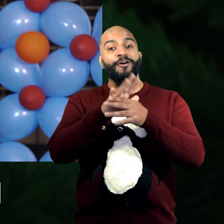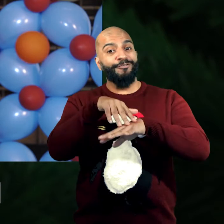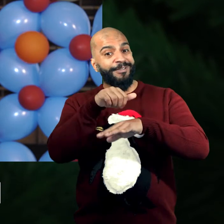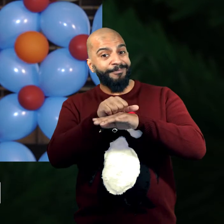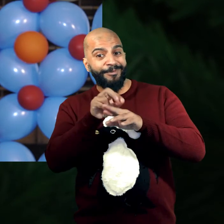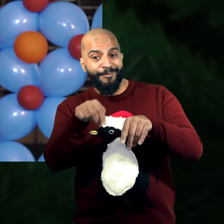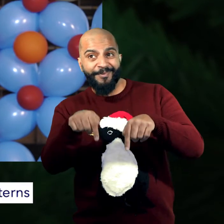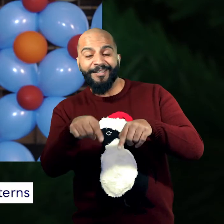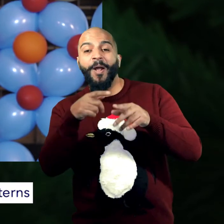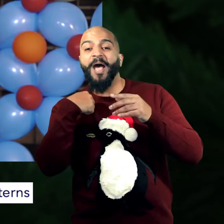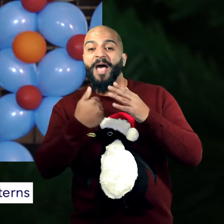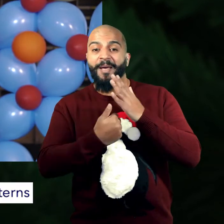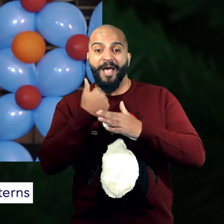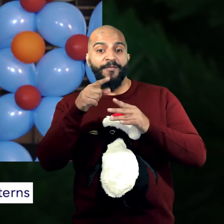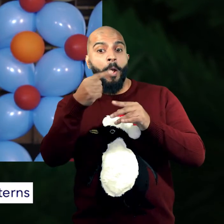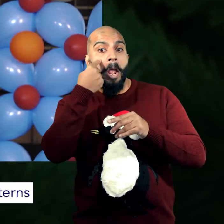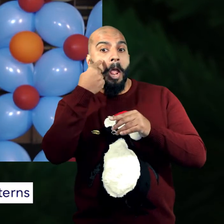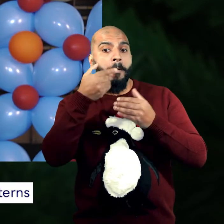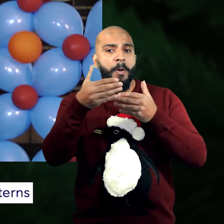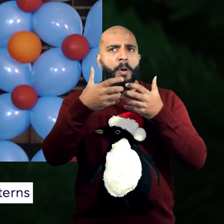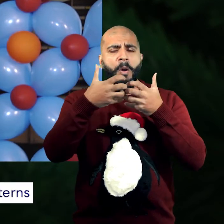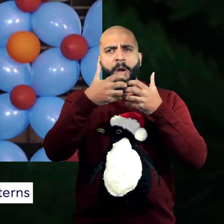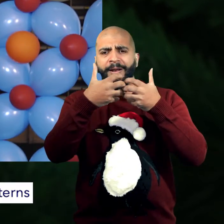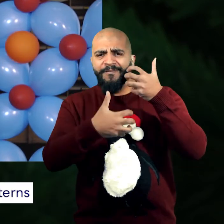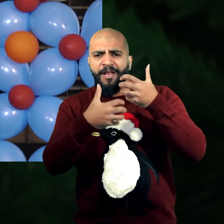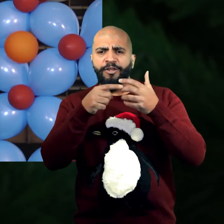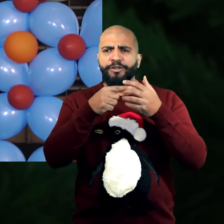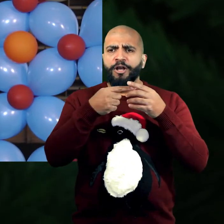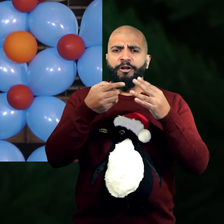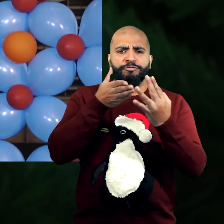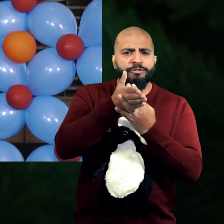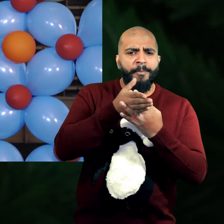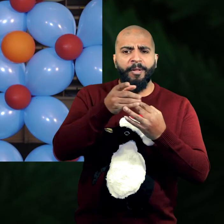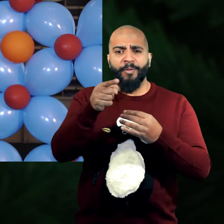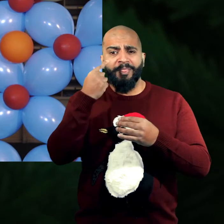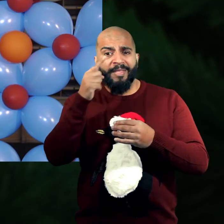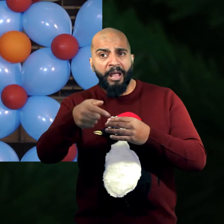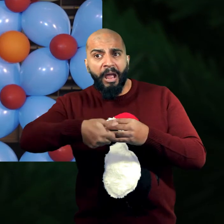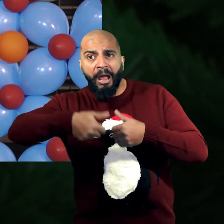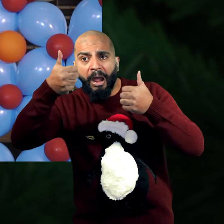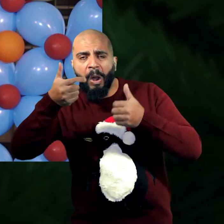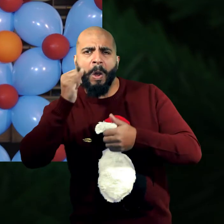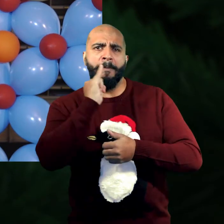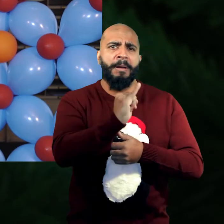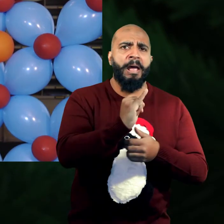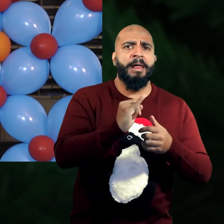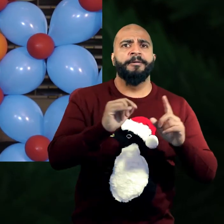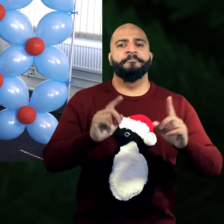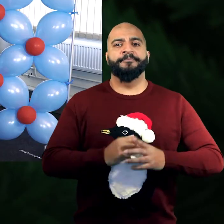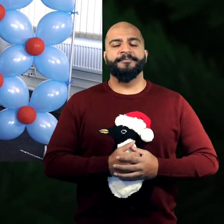when you're out and about, keep an eye out for defects or disruptions in patterns and see if you think they're good or bad.